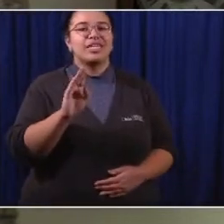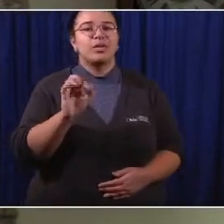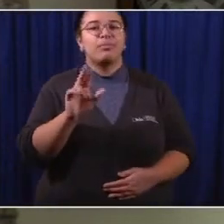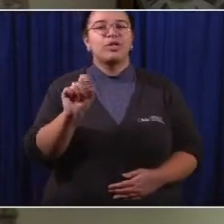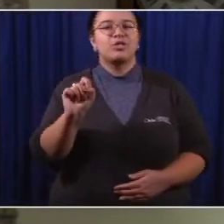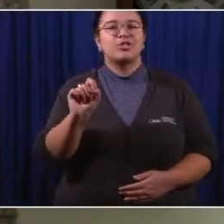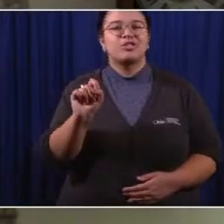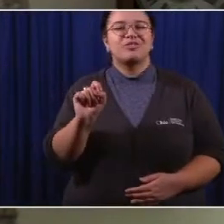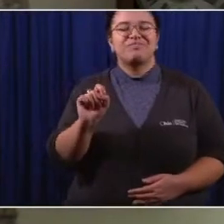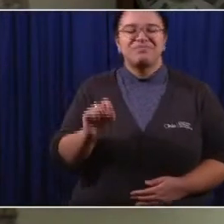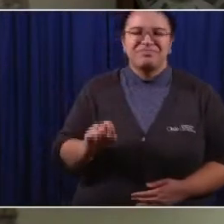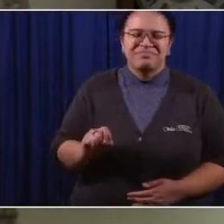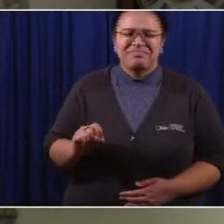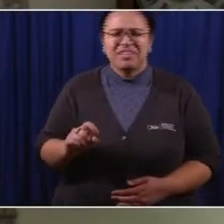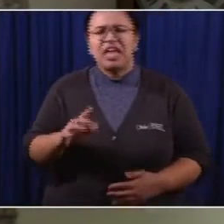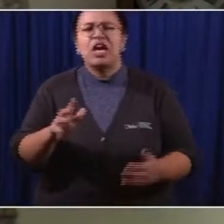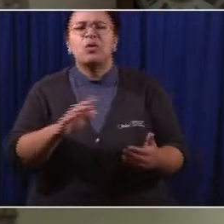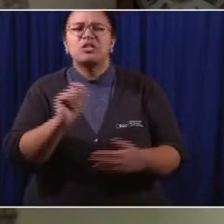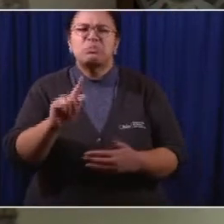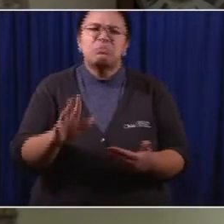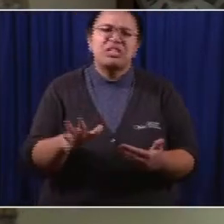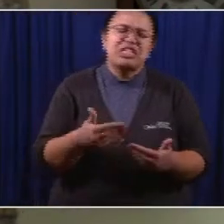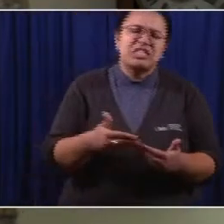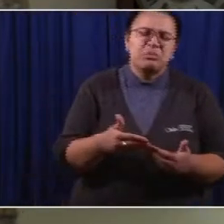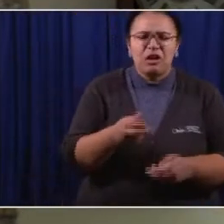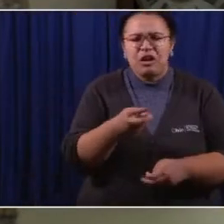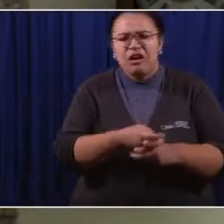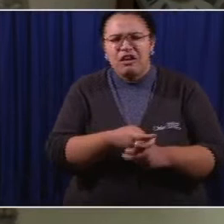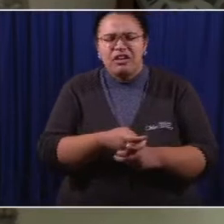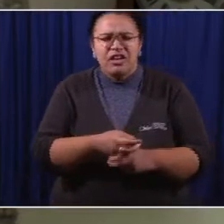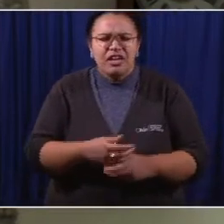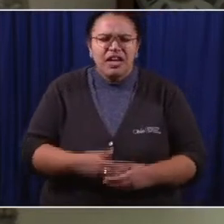I'm sure. How do we stop young adults from partying?